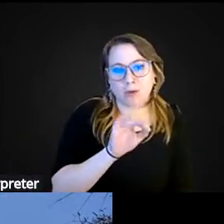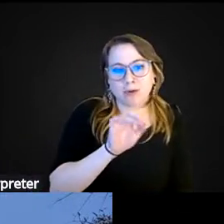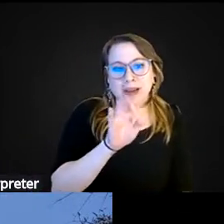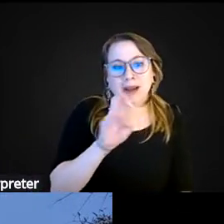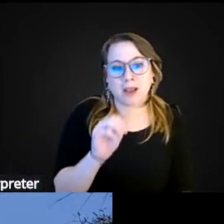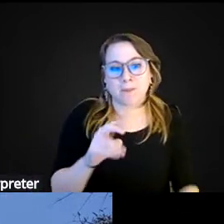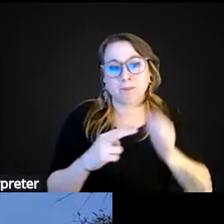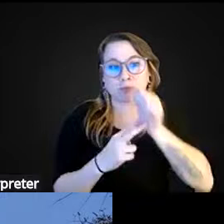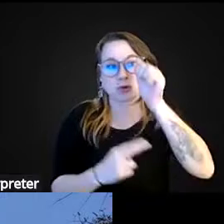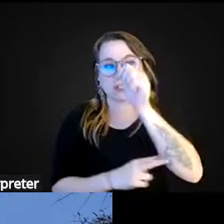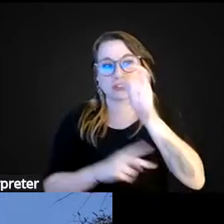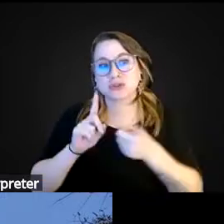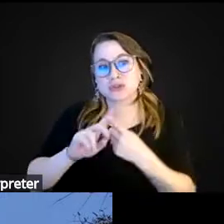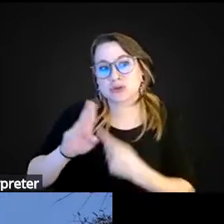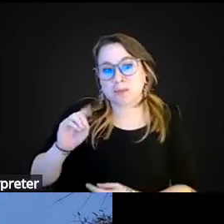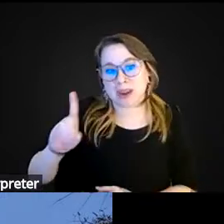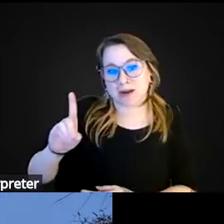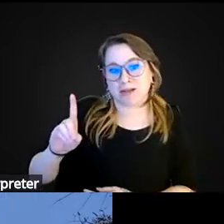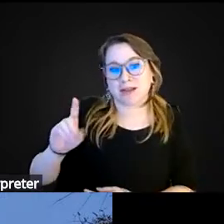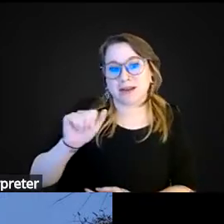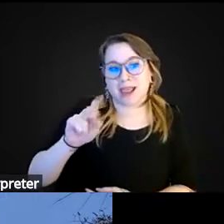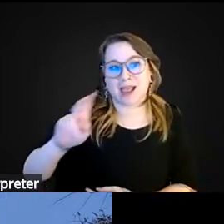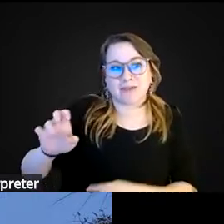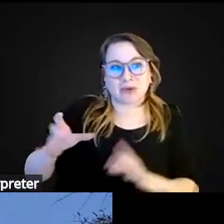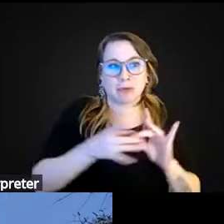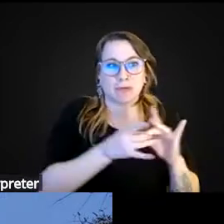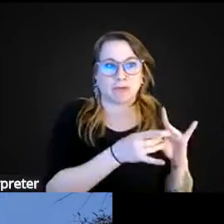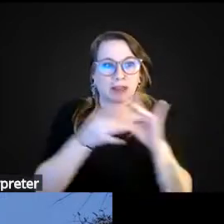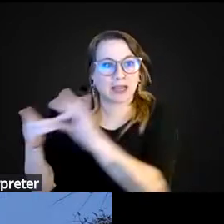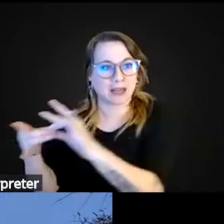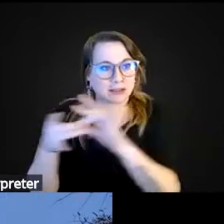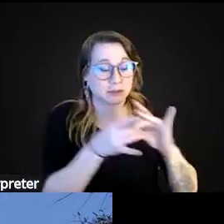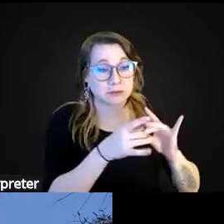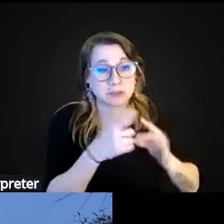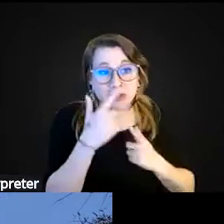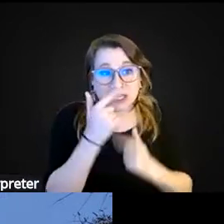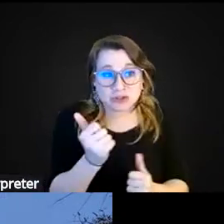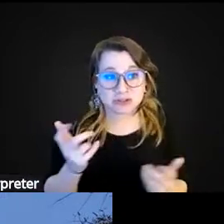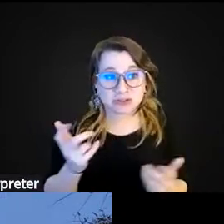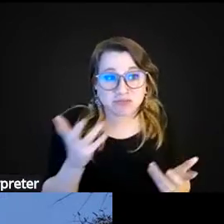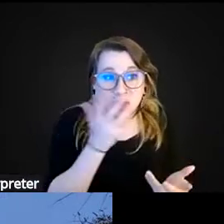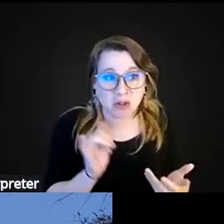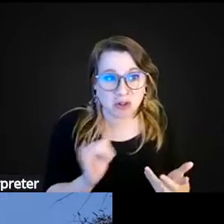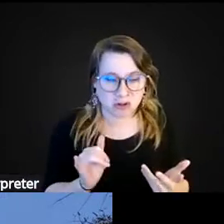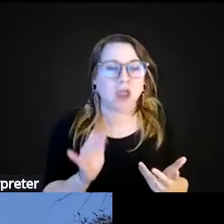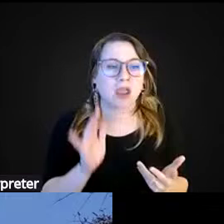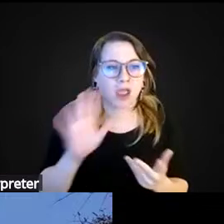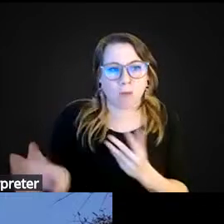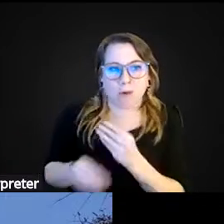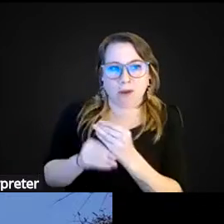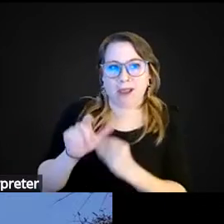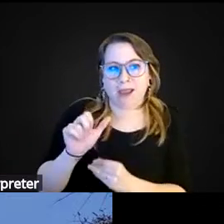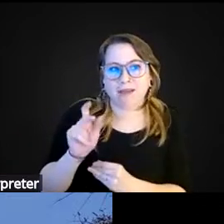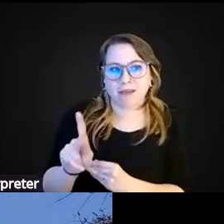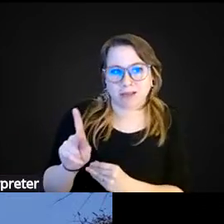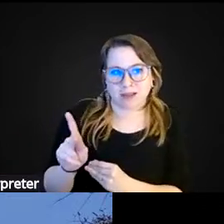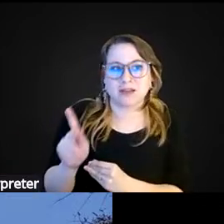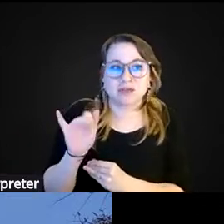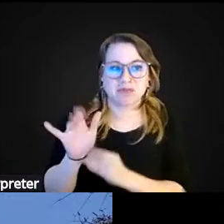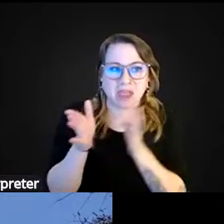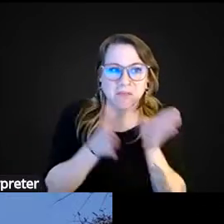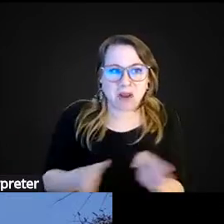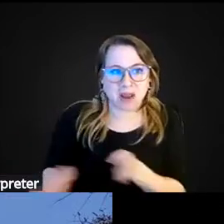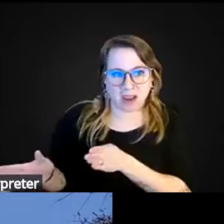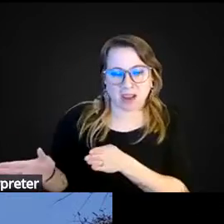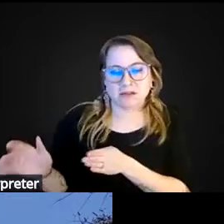survey. So if you're interested in kind of what that will look like, I'll drop the link to the plans in the